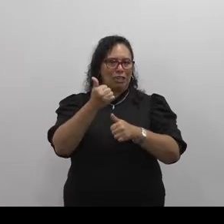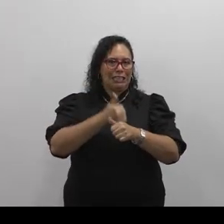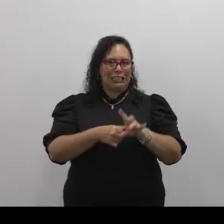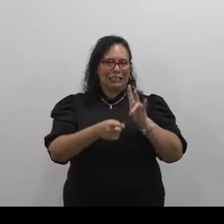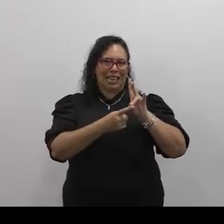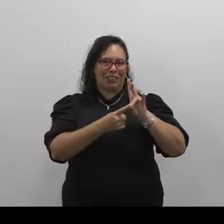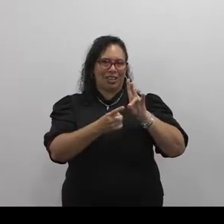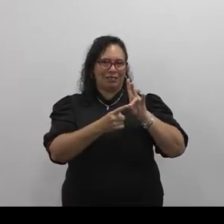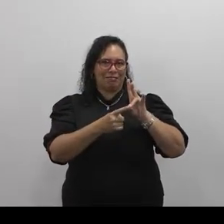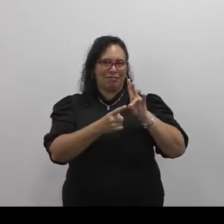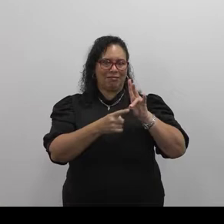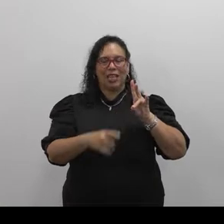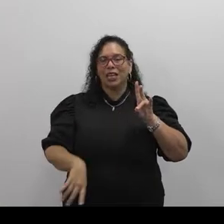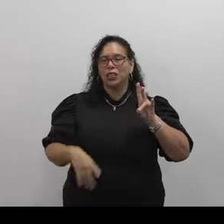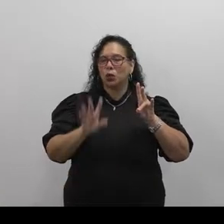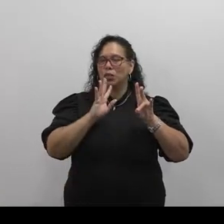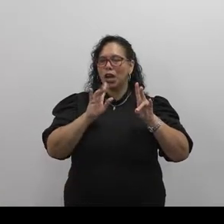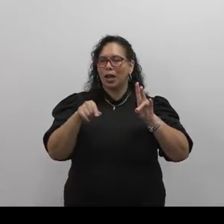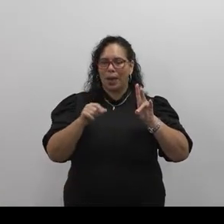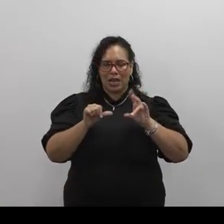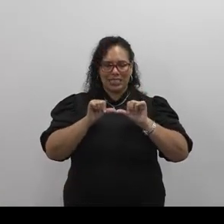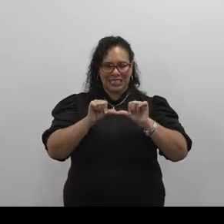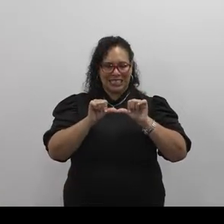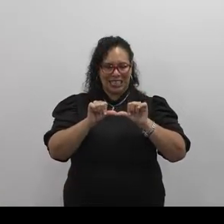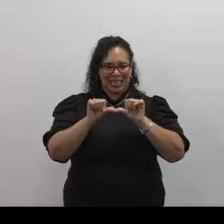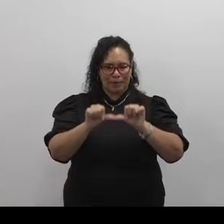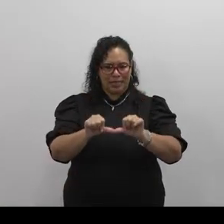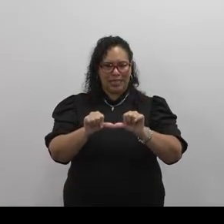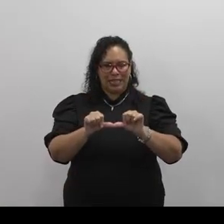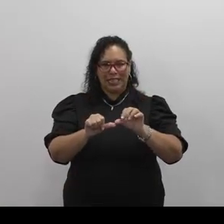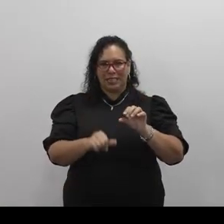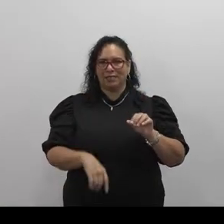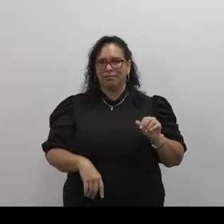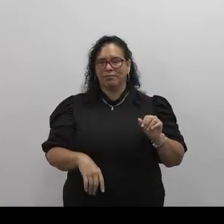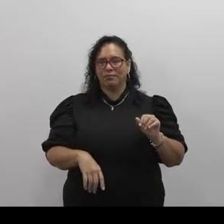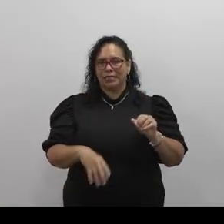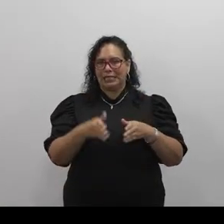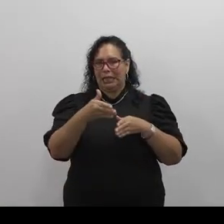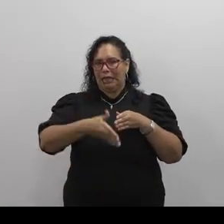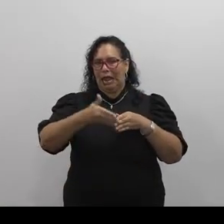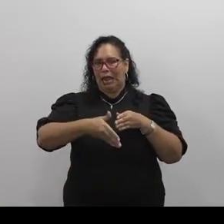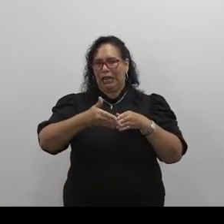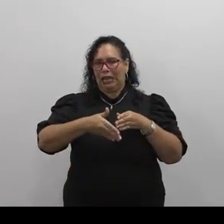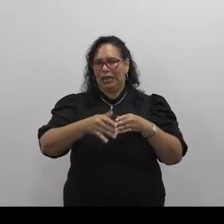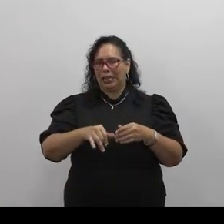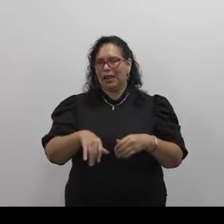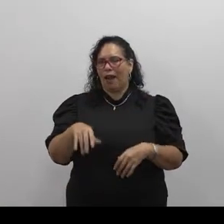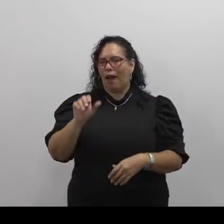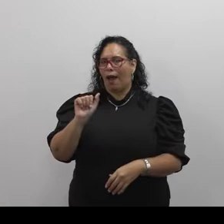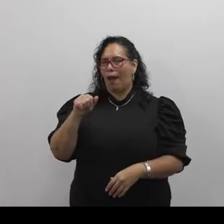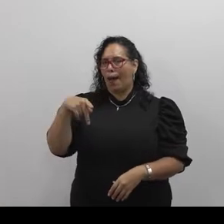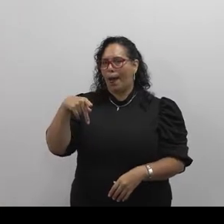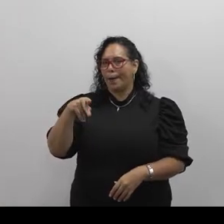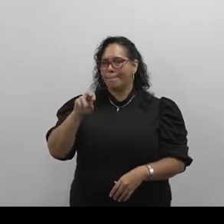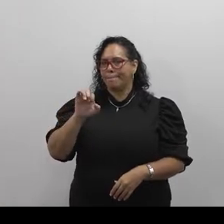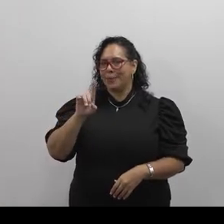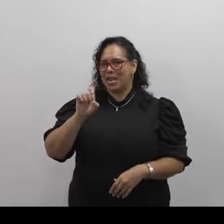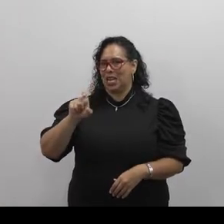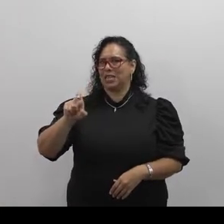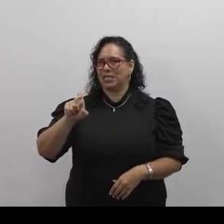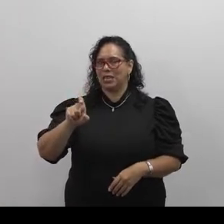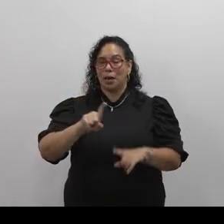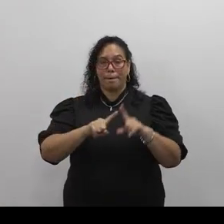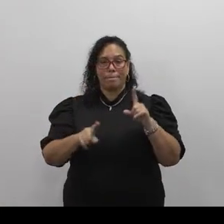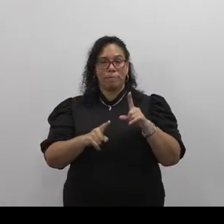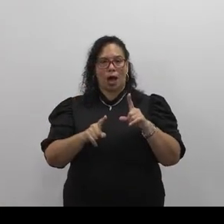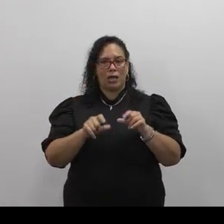talked about sustainability. It's listed, it's actually included towards the tail end of the appendix of the report, yet sustainability is embedded